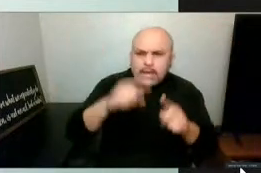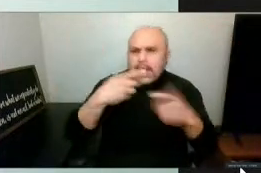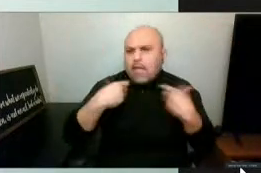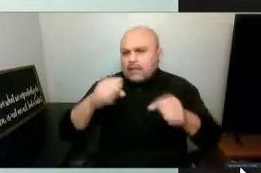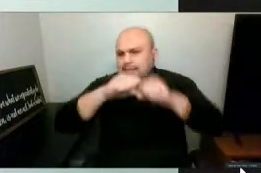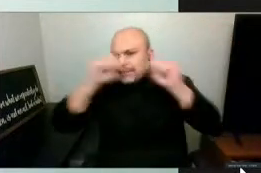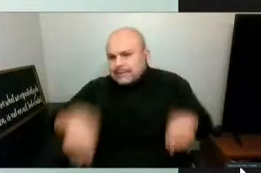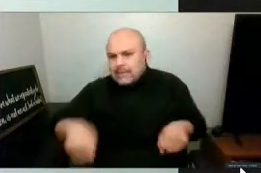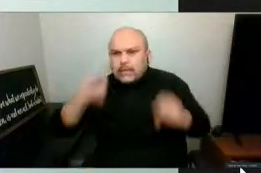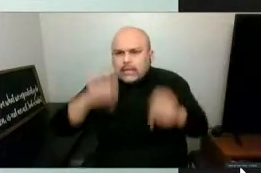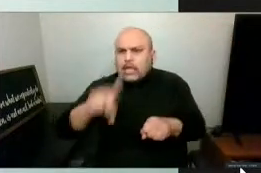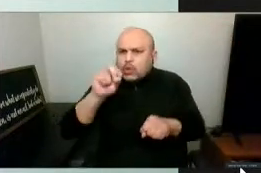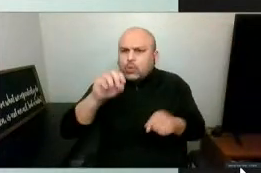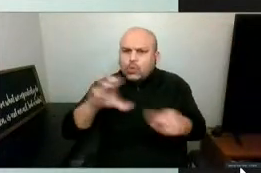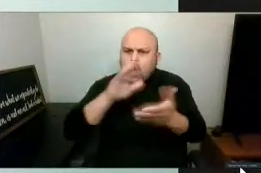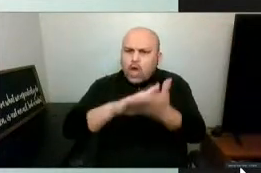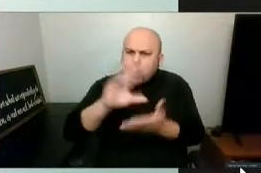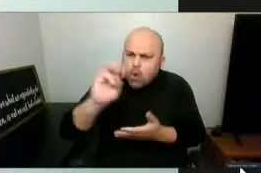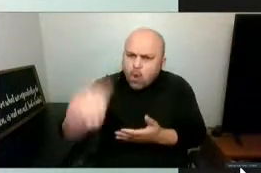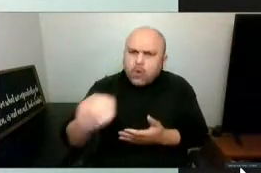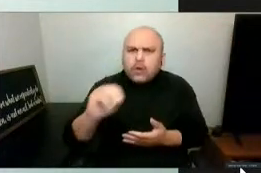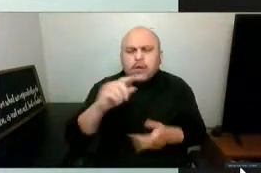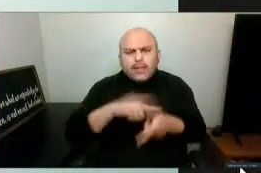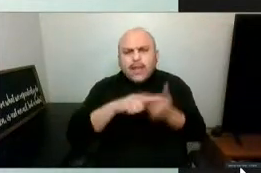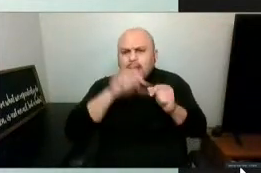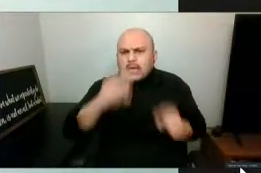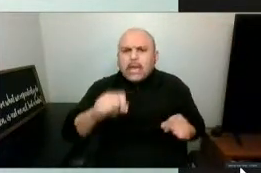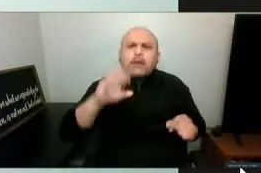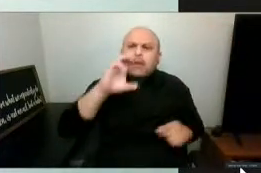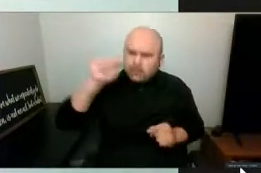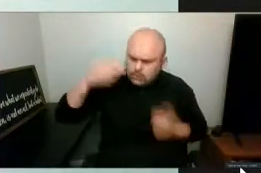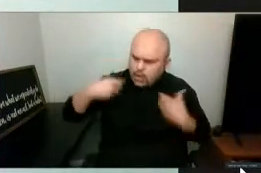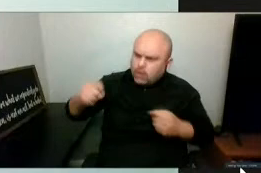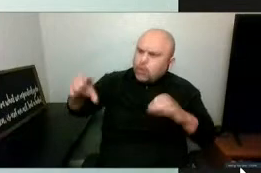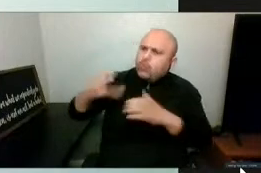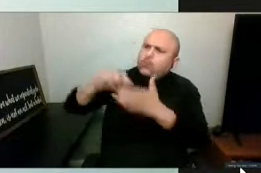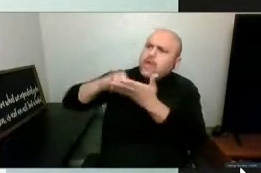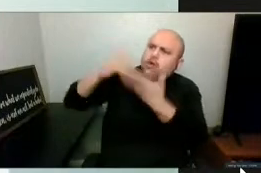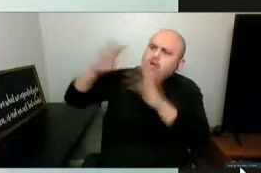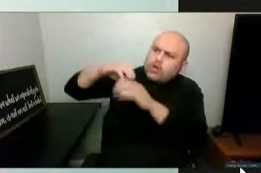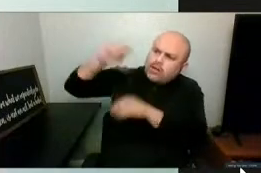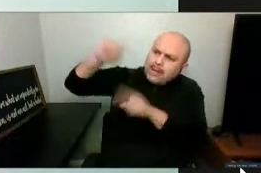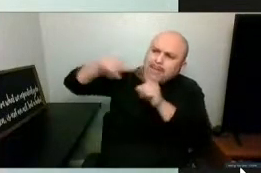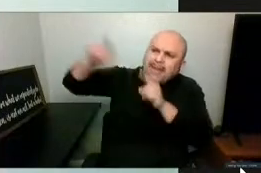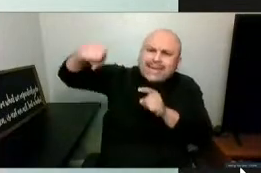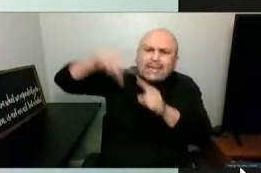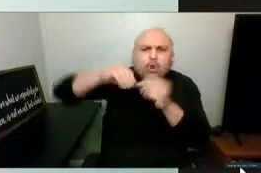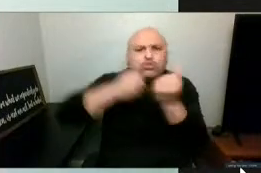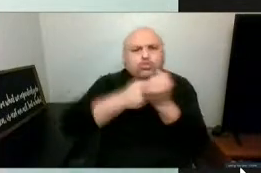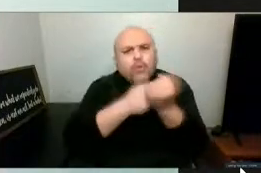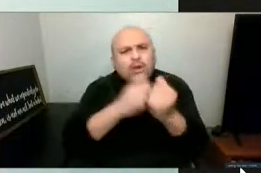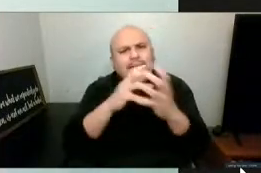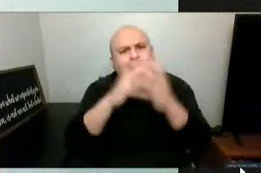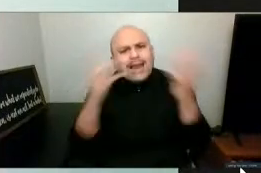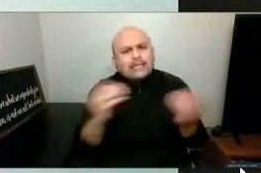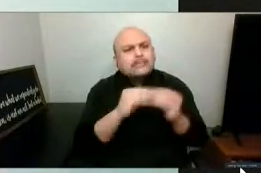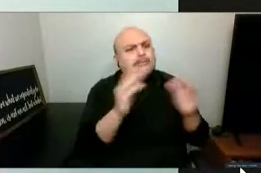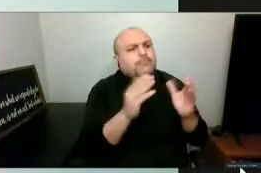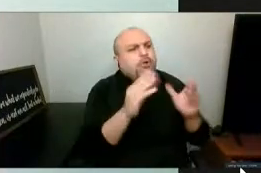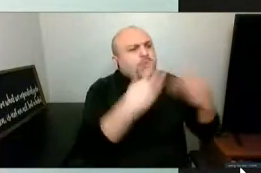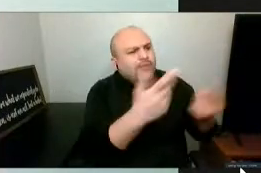on their own. Hartford Healthcare has done it in Connecticut, but they need the support. Lots of smaller providers need resources. So